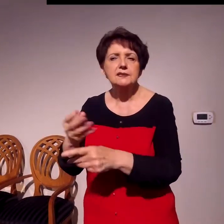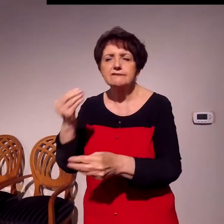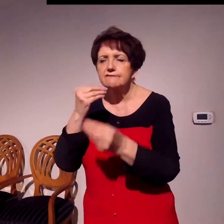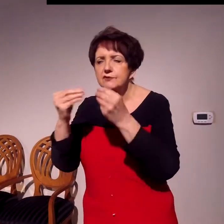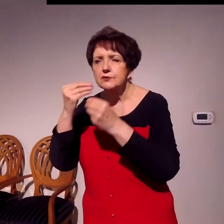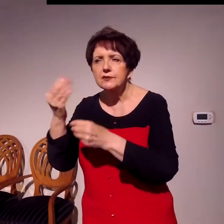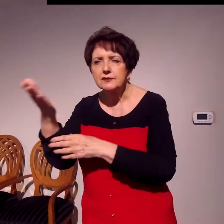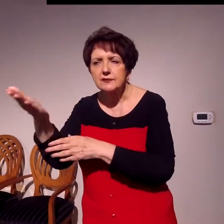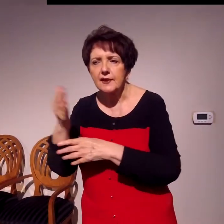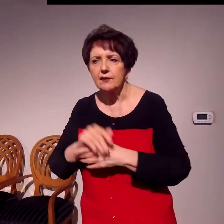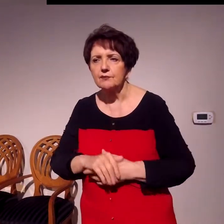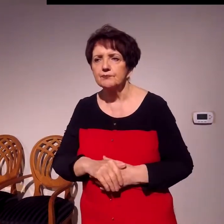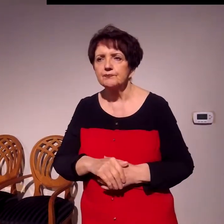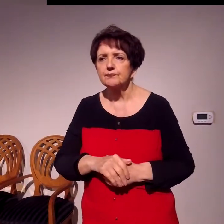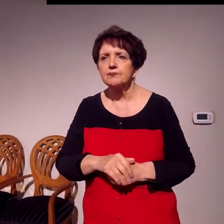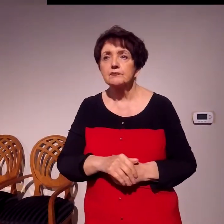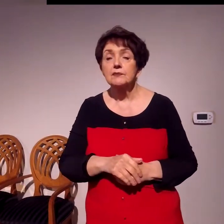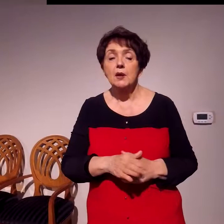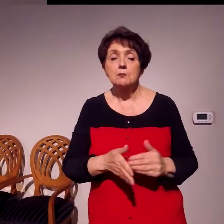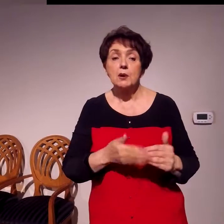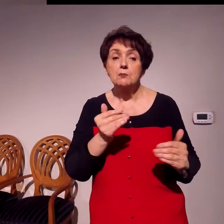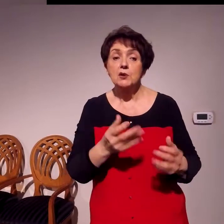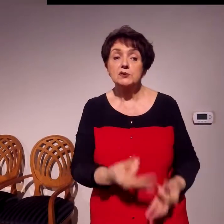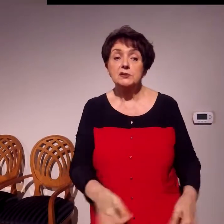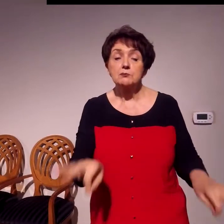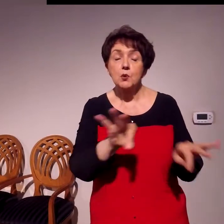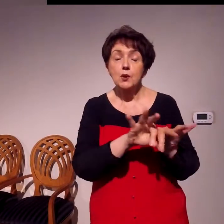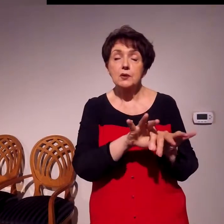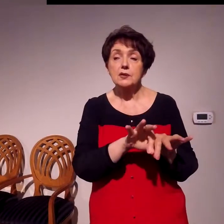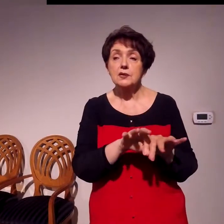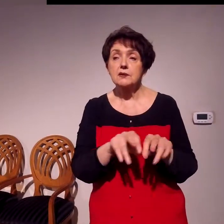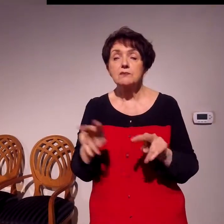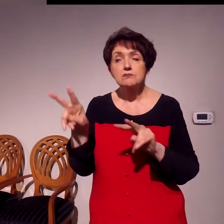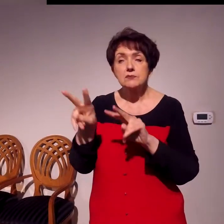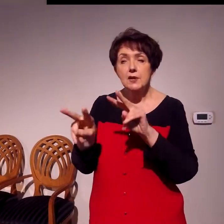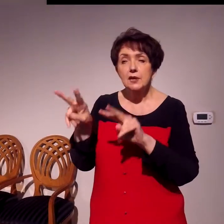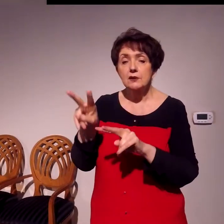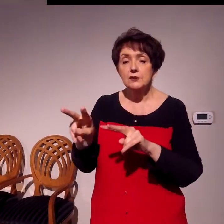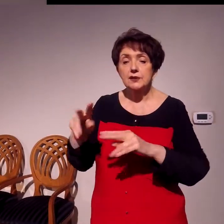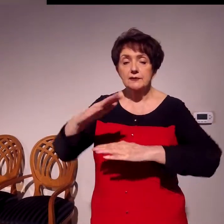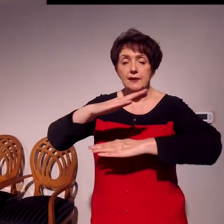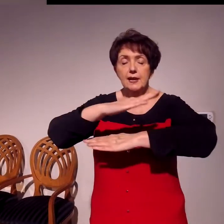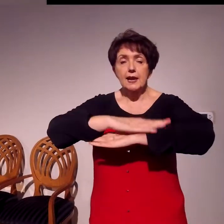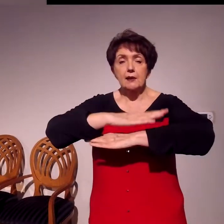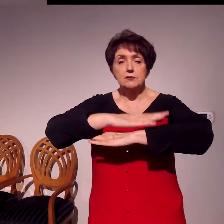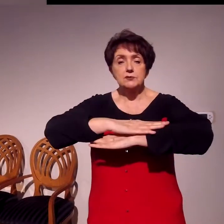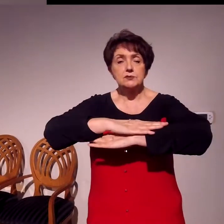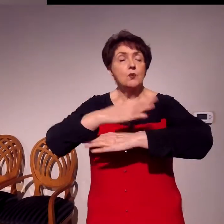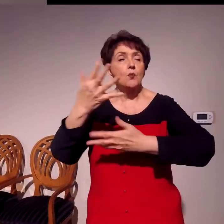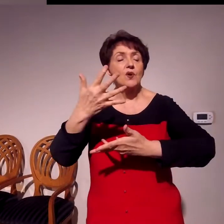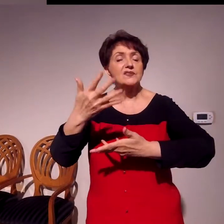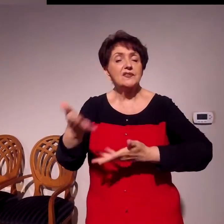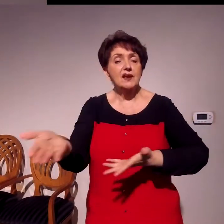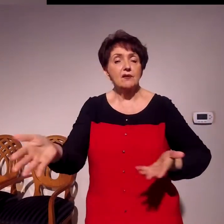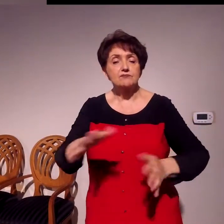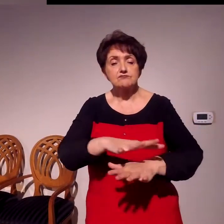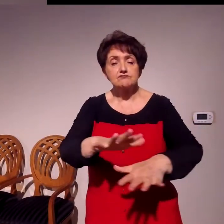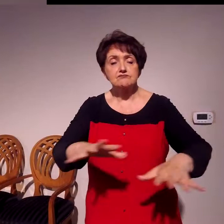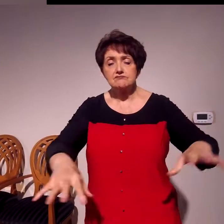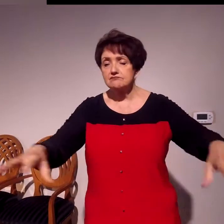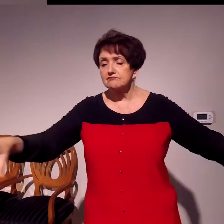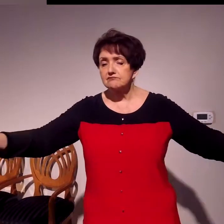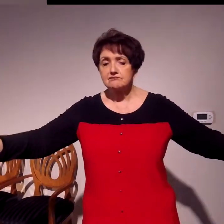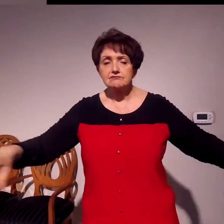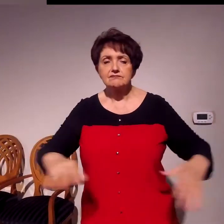was there. Most importantly, they looked at what was on the counter of the kitchen. And